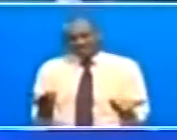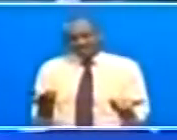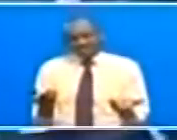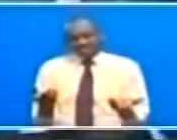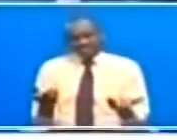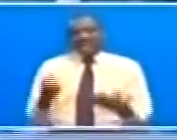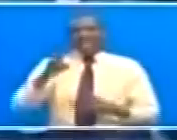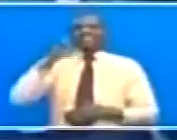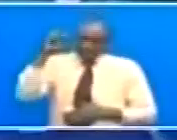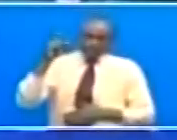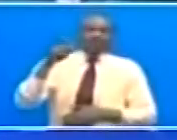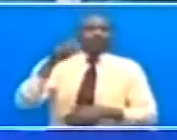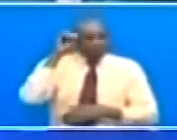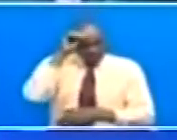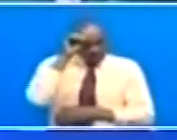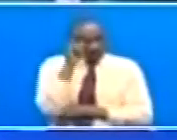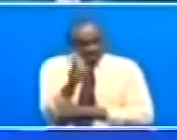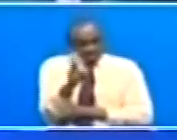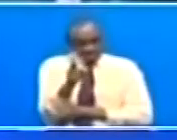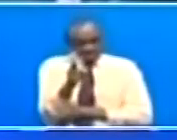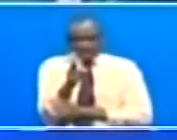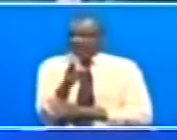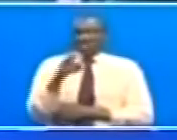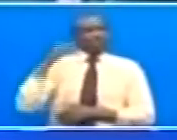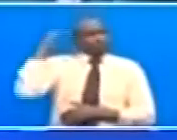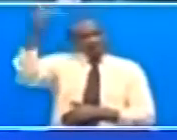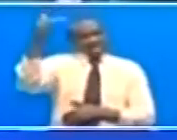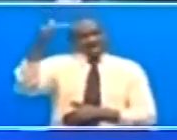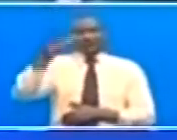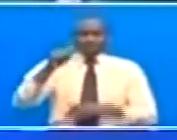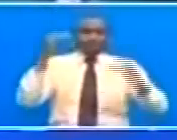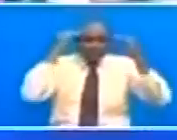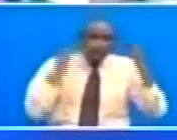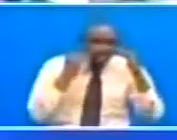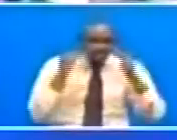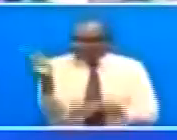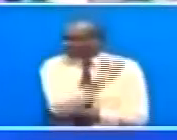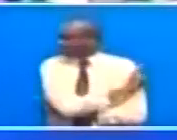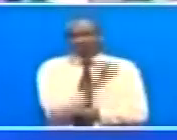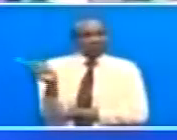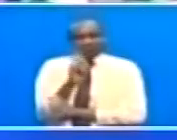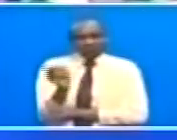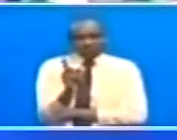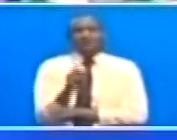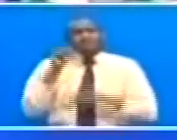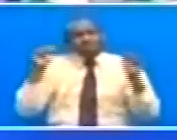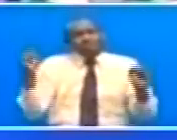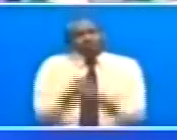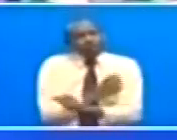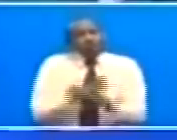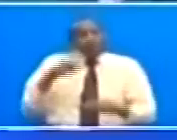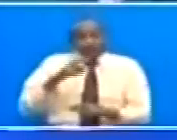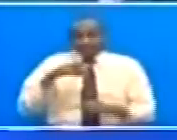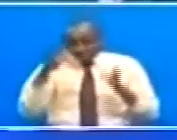The executive opinion is not superior to a court order. Is it possible for us,